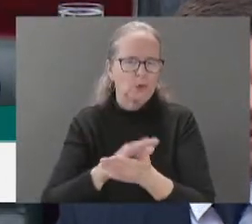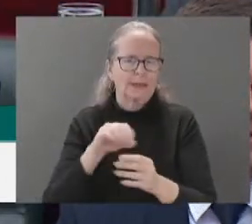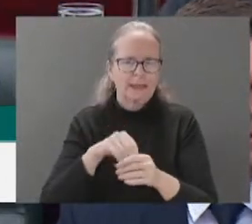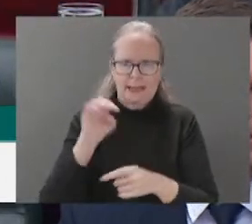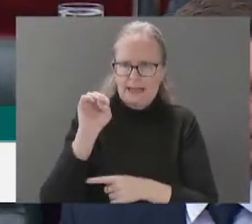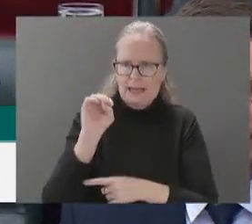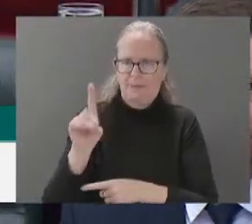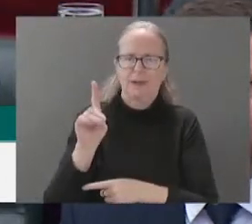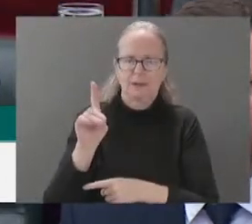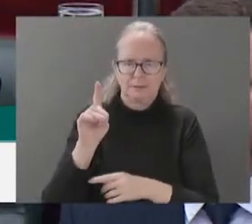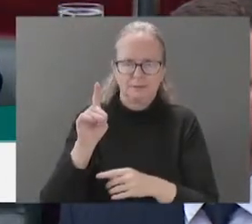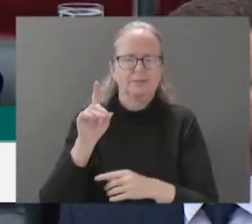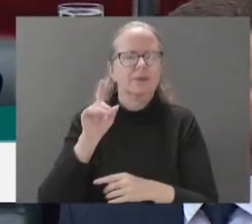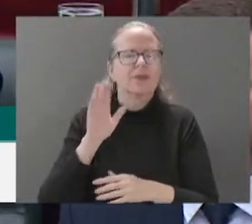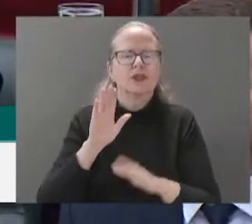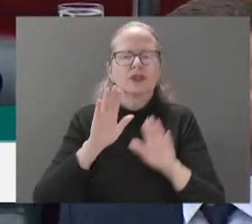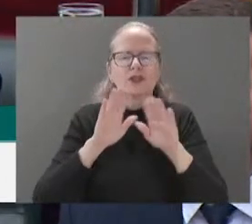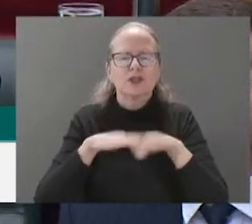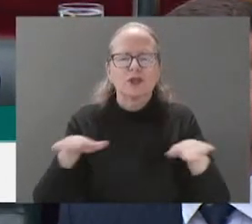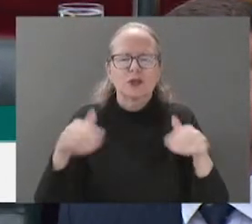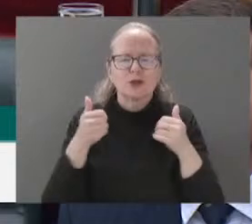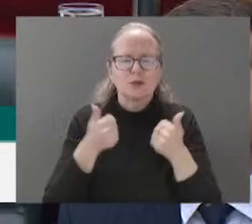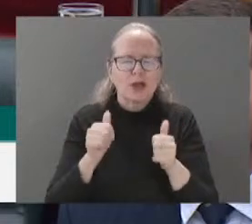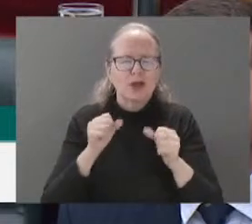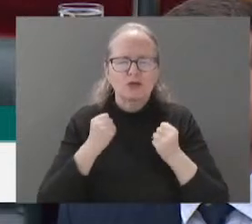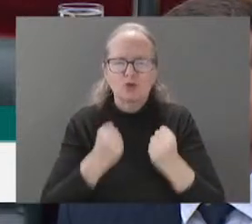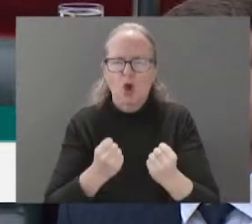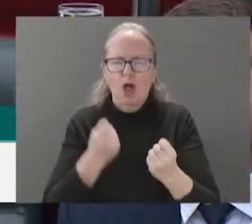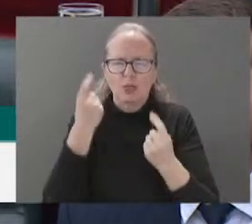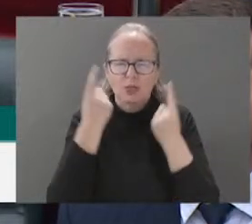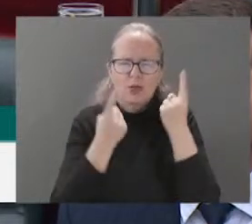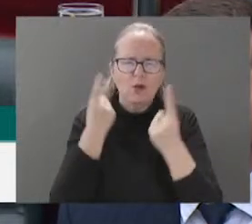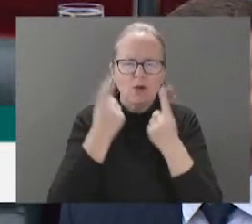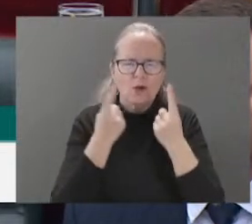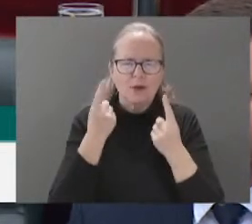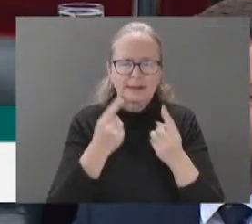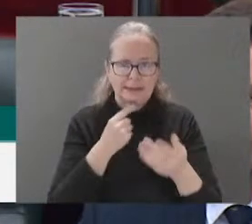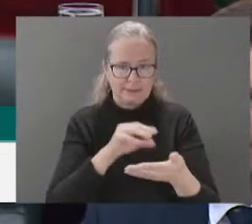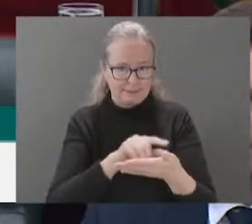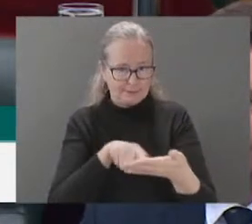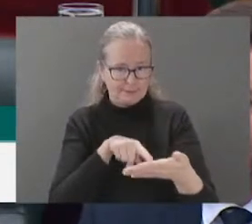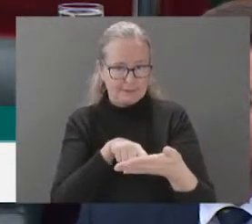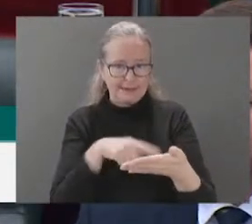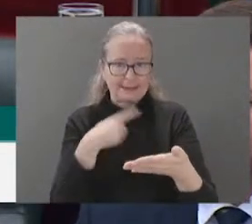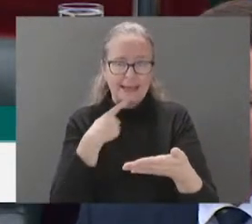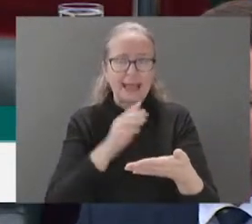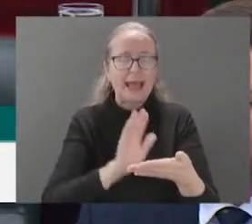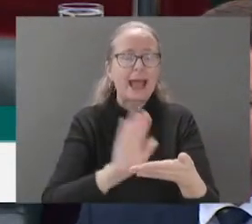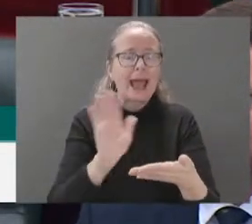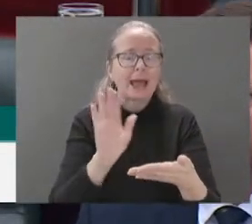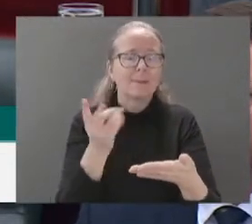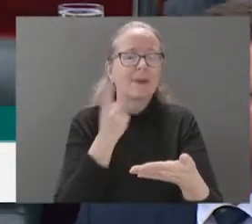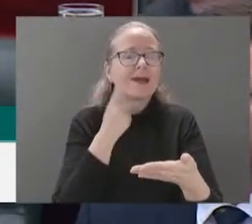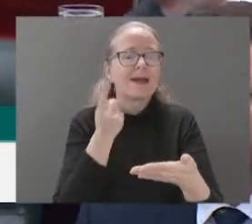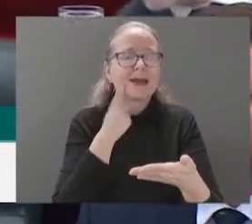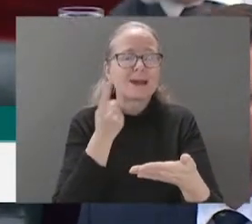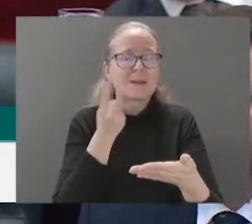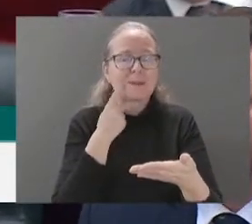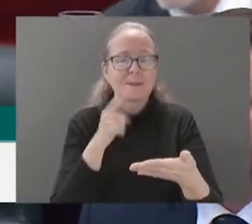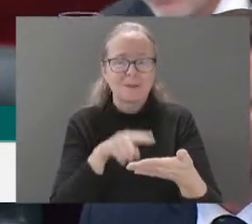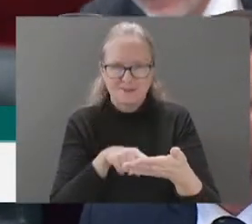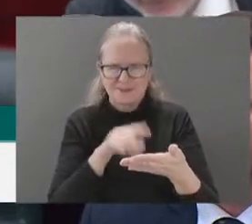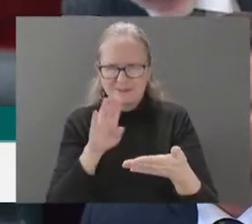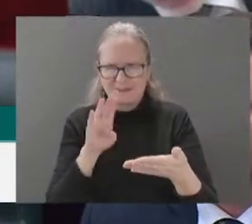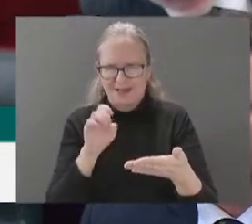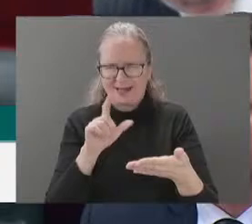premier and also a point of note uh it says hi Mom the head page Andrea Vamp apparently the mom of our head page is here too with that group